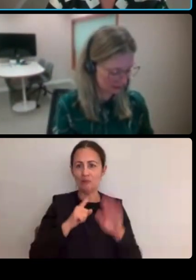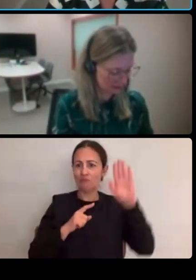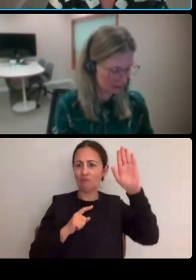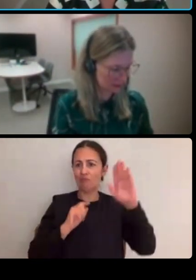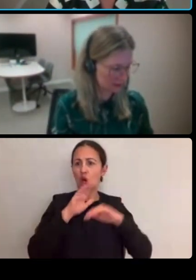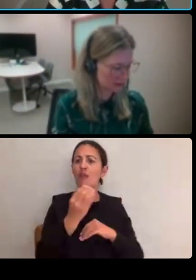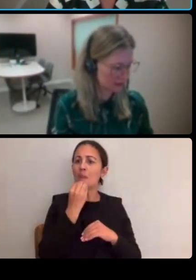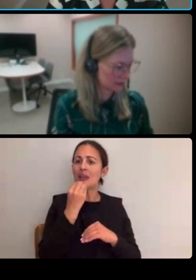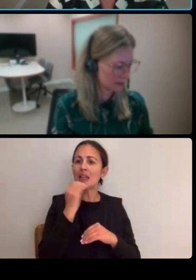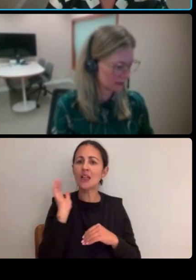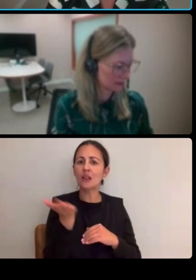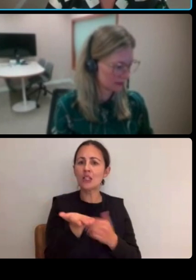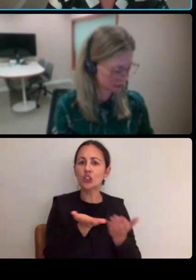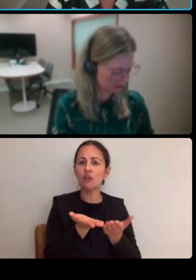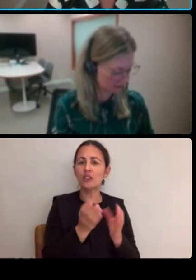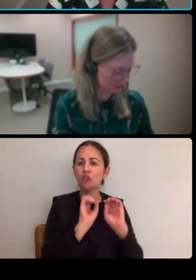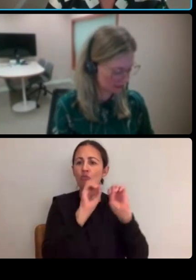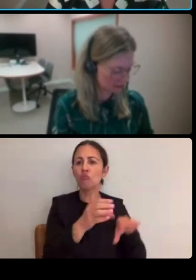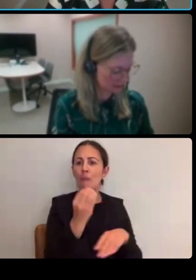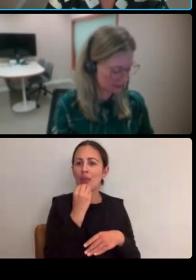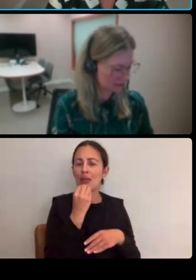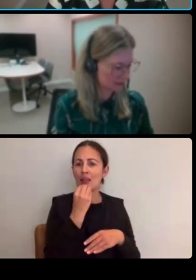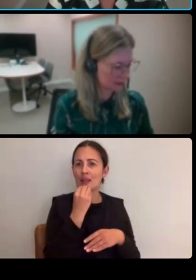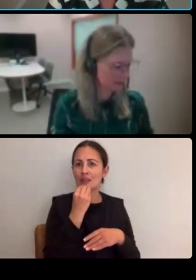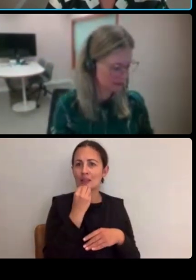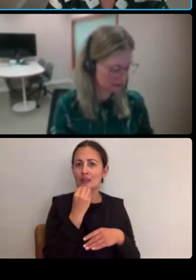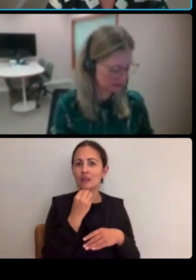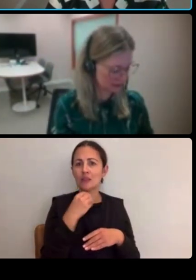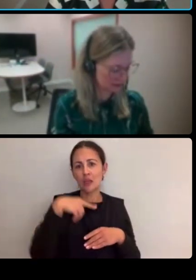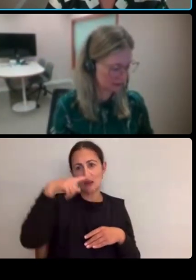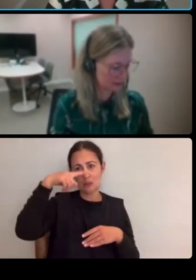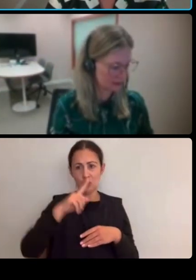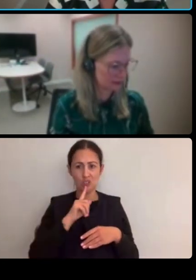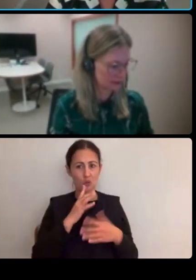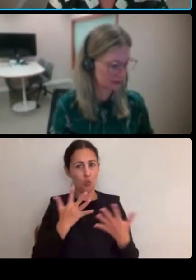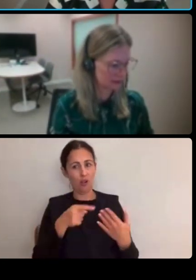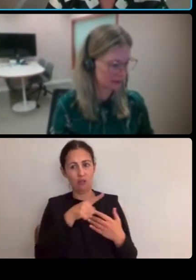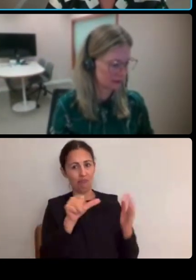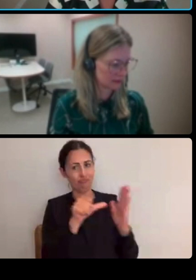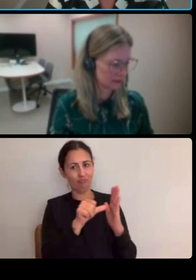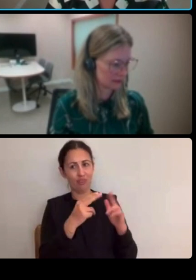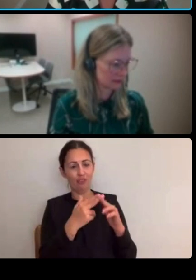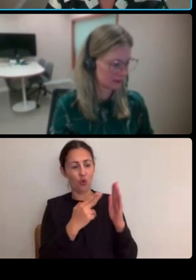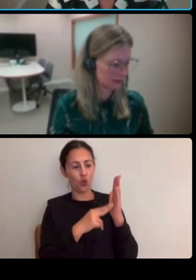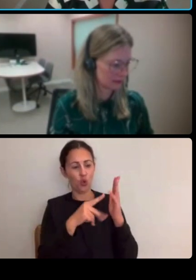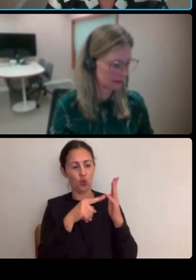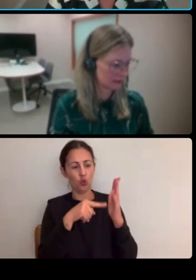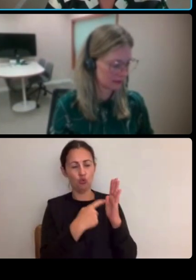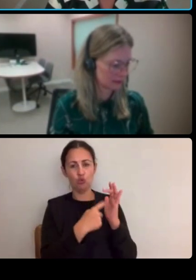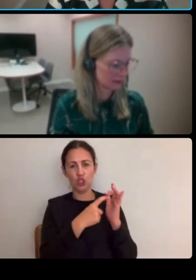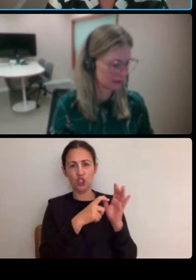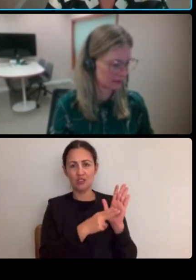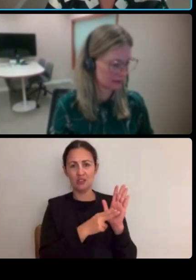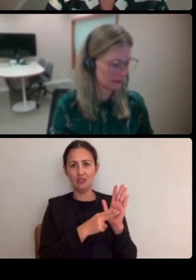meal services, and people suggesting that the nutrition requirements and so on that have